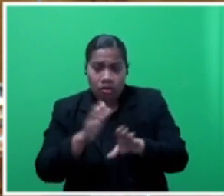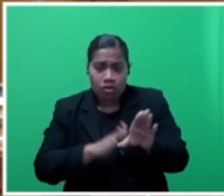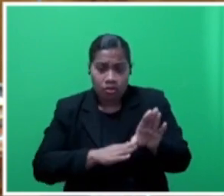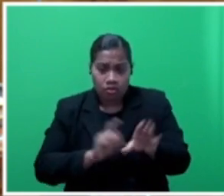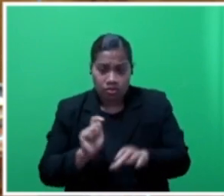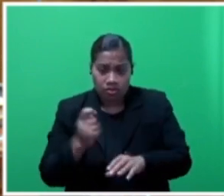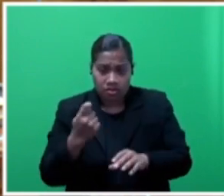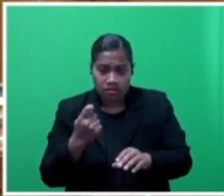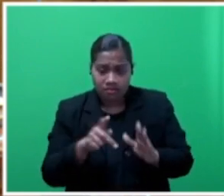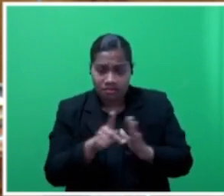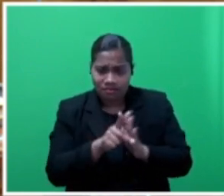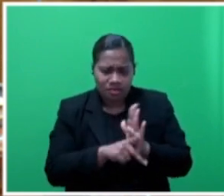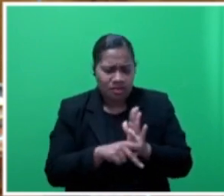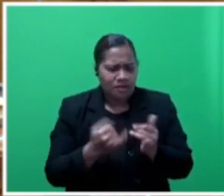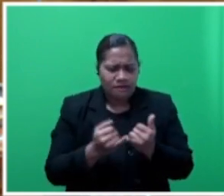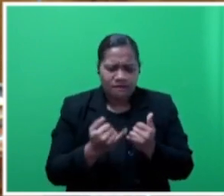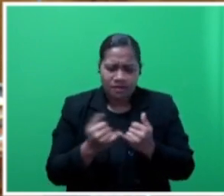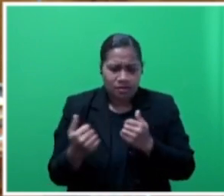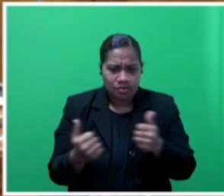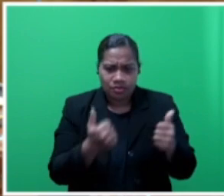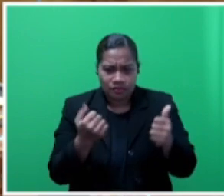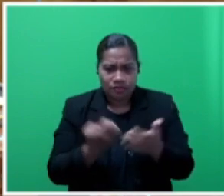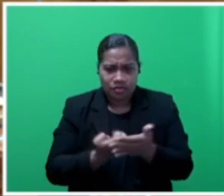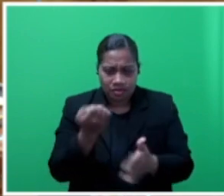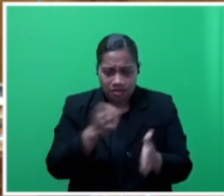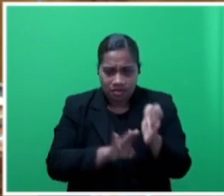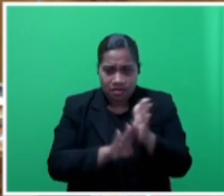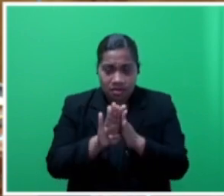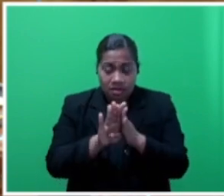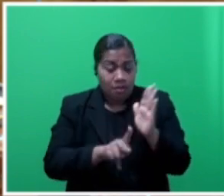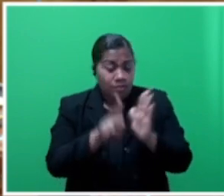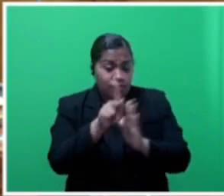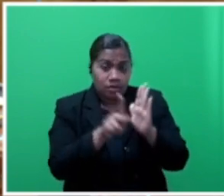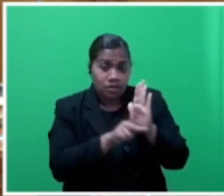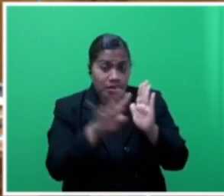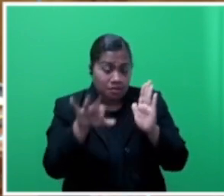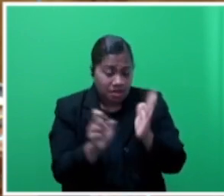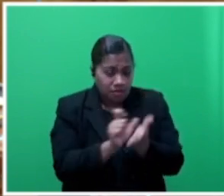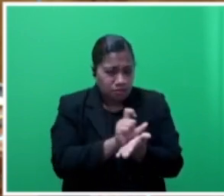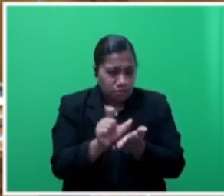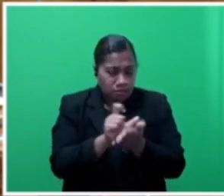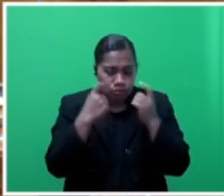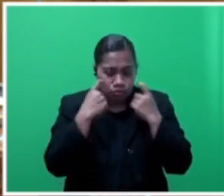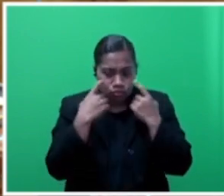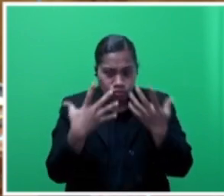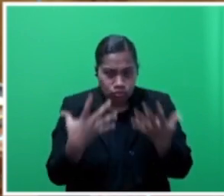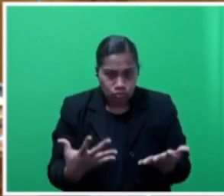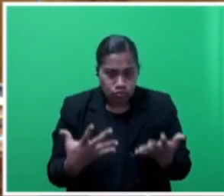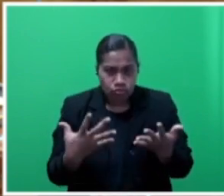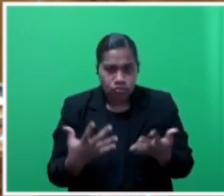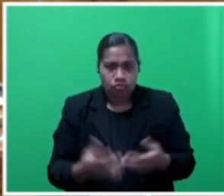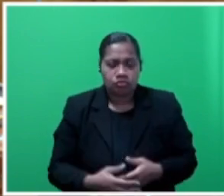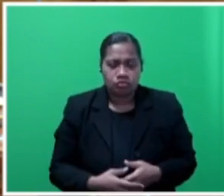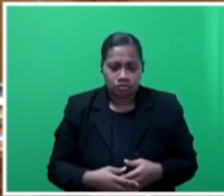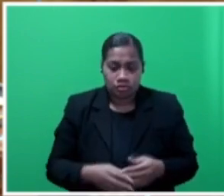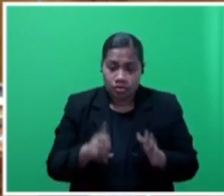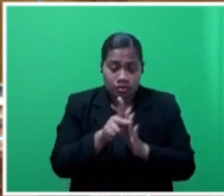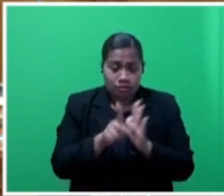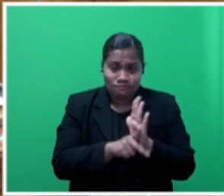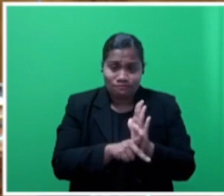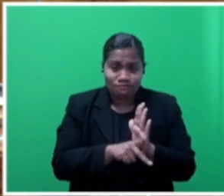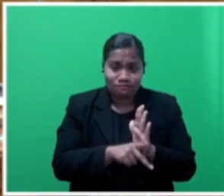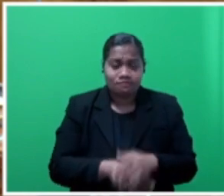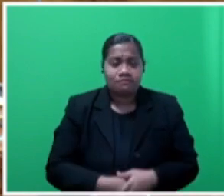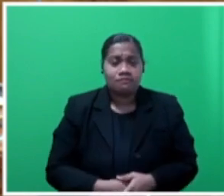growth. Policies must clearly send out positive signals. Our policies do not bounce out